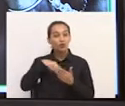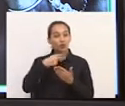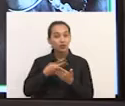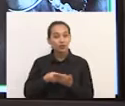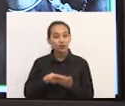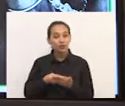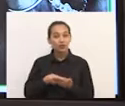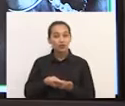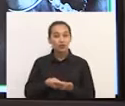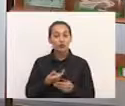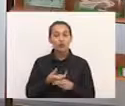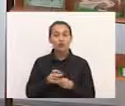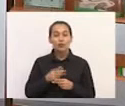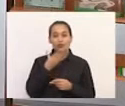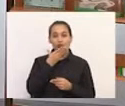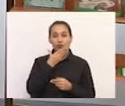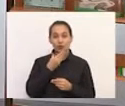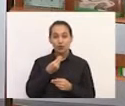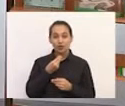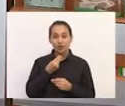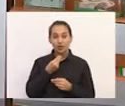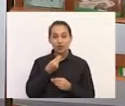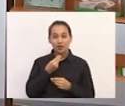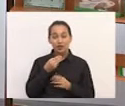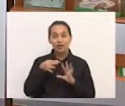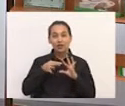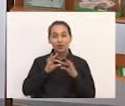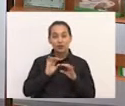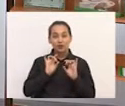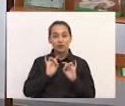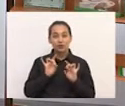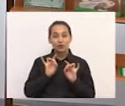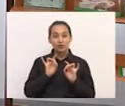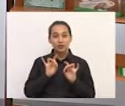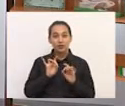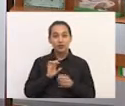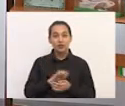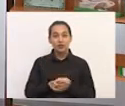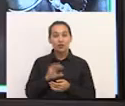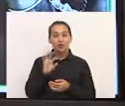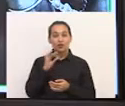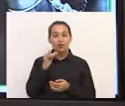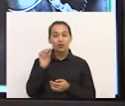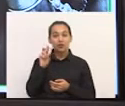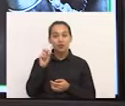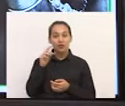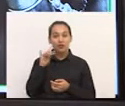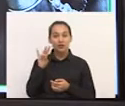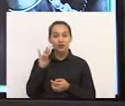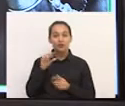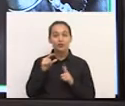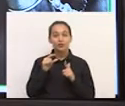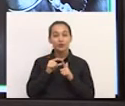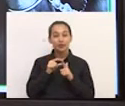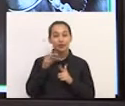Yoki shu o'rinda juda chiroyli ta'riflar bilan keltirilgan Oybarchinning so'zlarini eslaylik. U